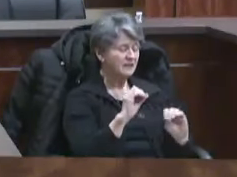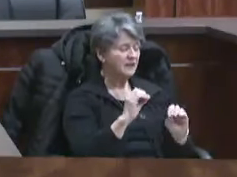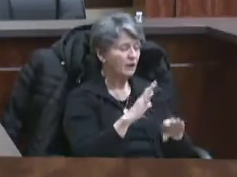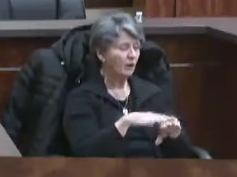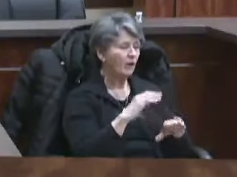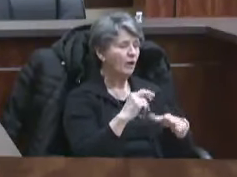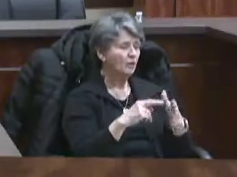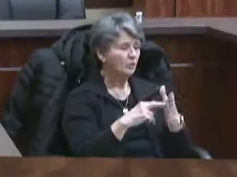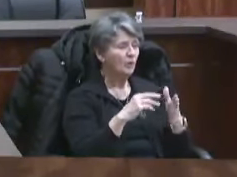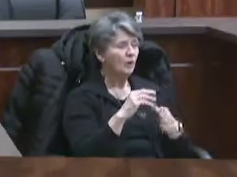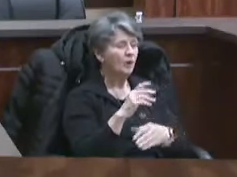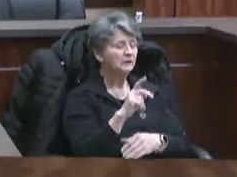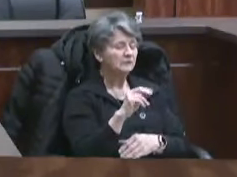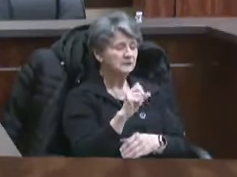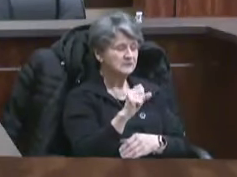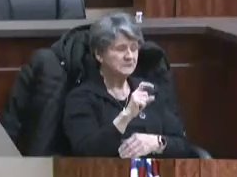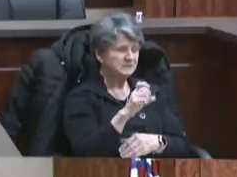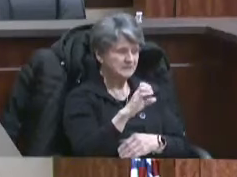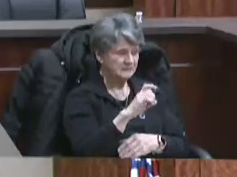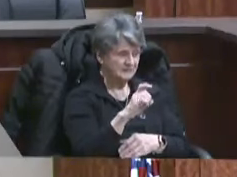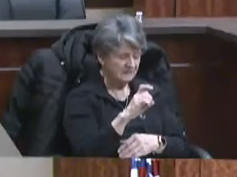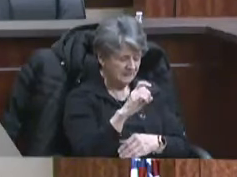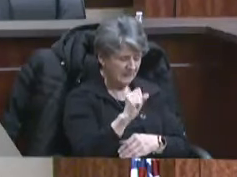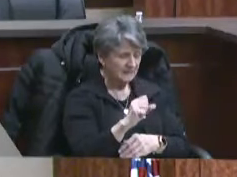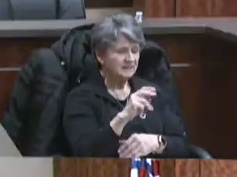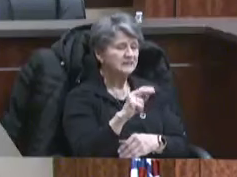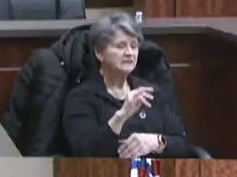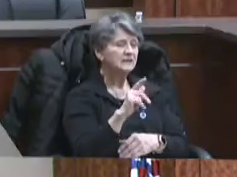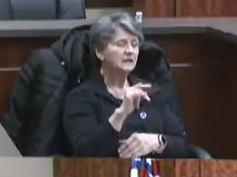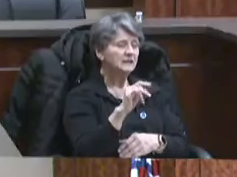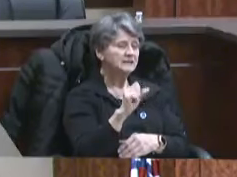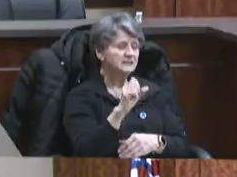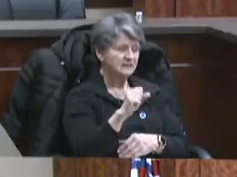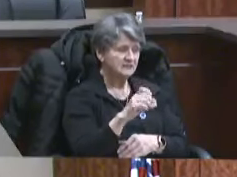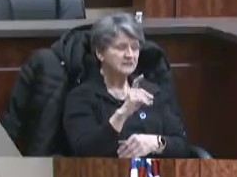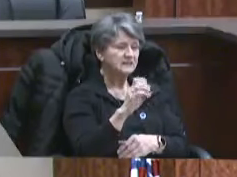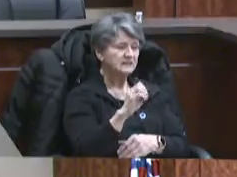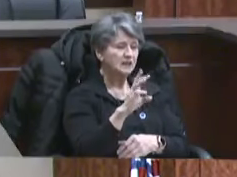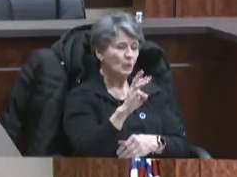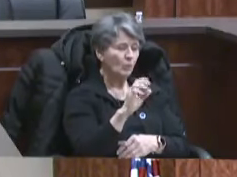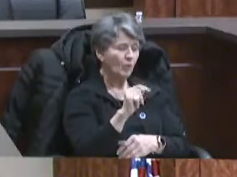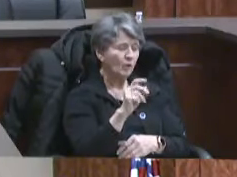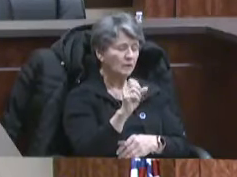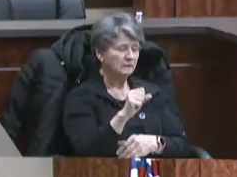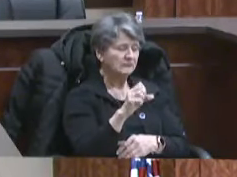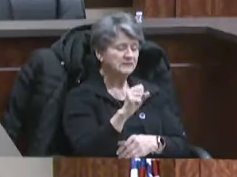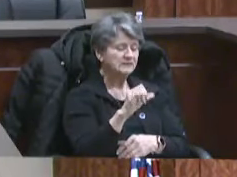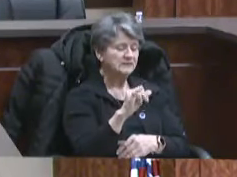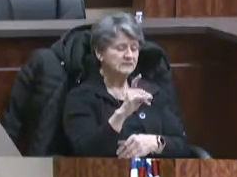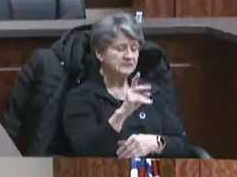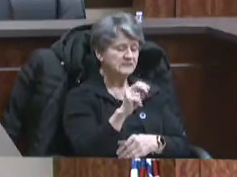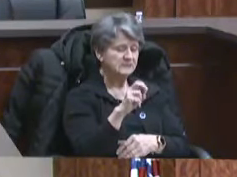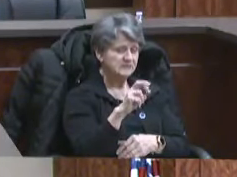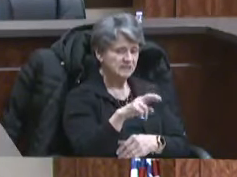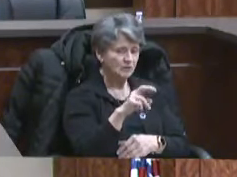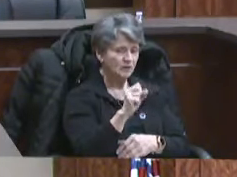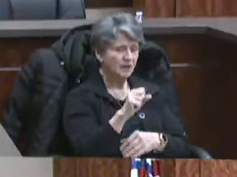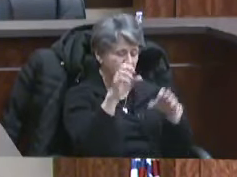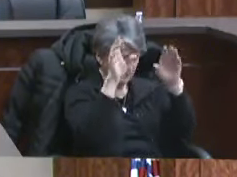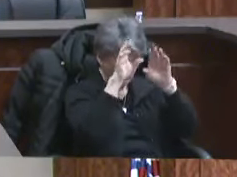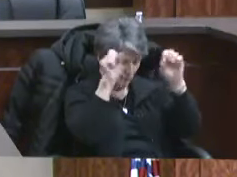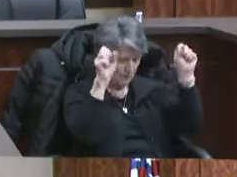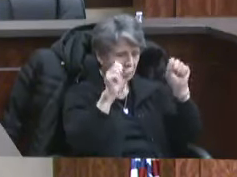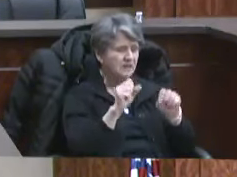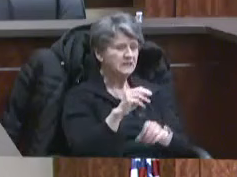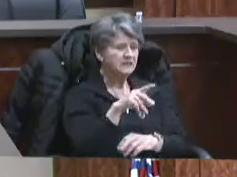roll? Mr. Leszcz? Yes. Ms. Nicholas? Yes. Mr. DeWalt? Yes. Mr. Sydnor? Yes. President